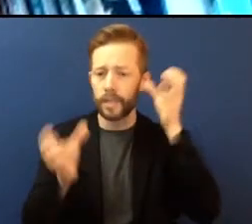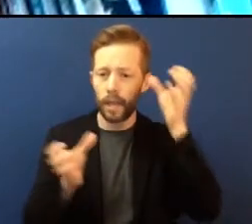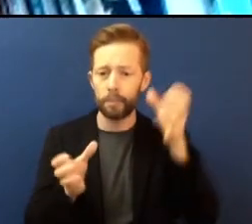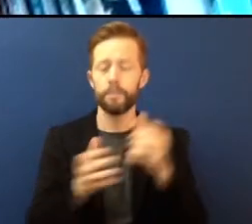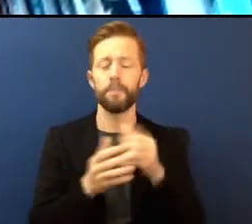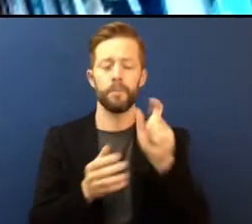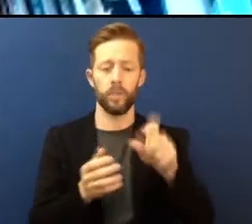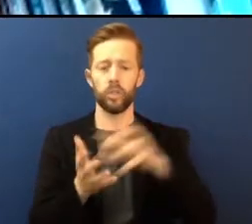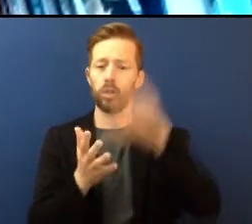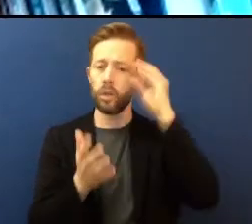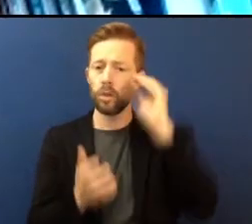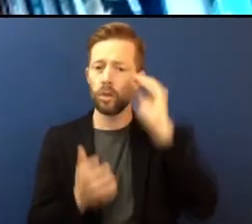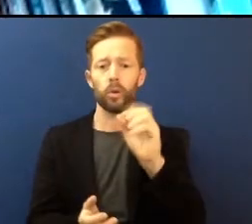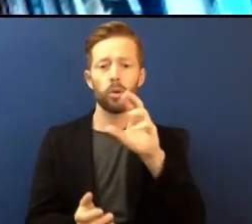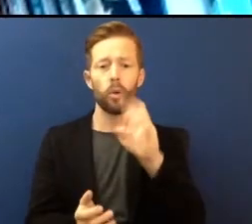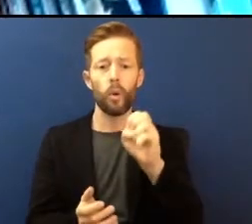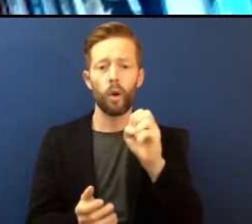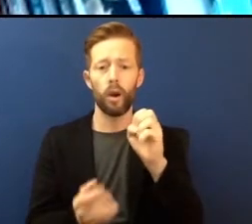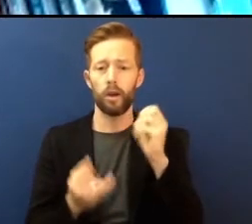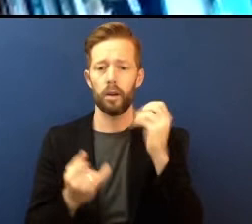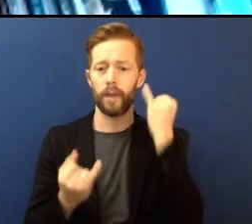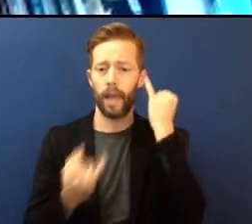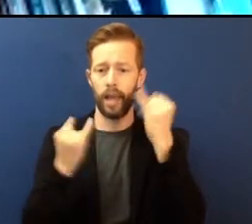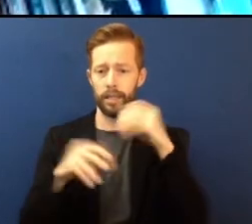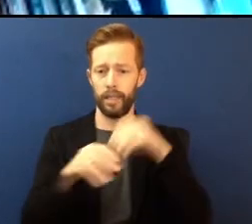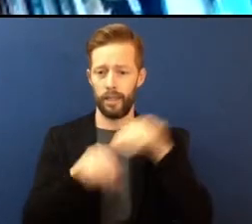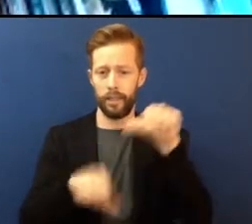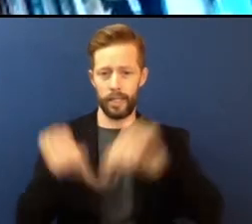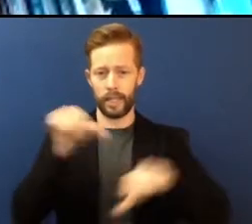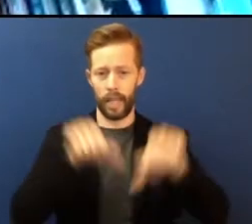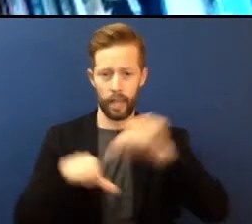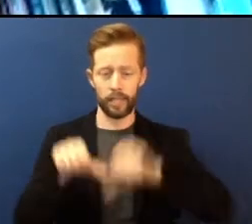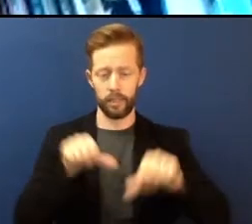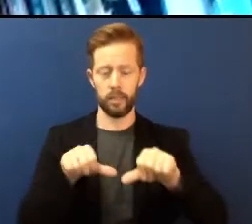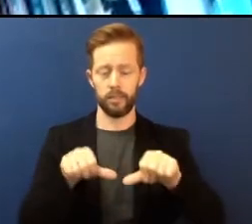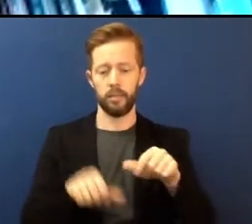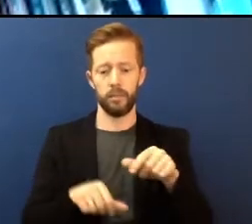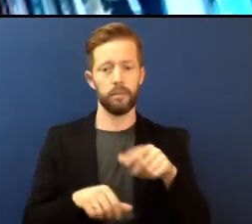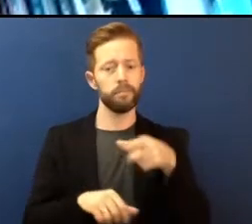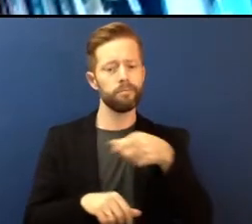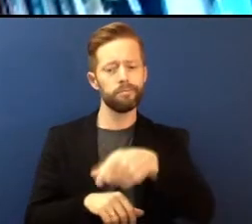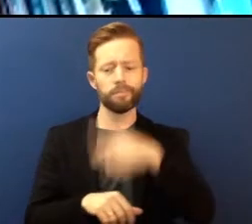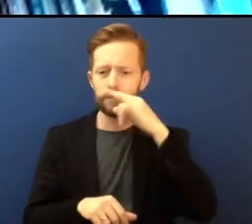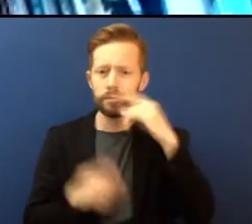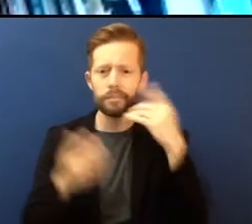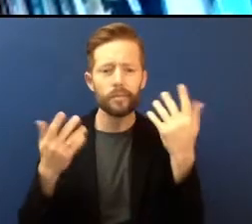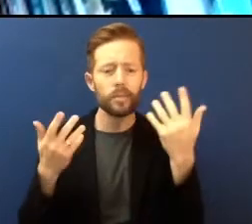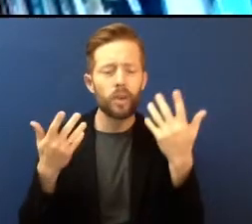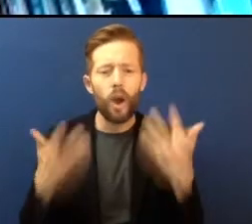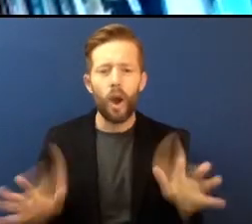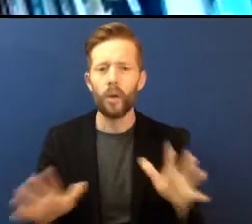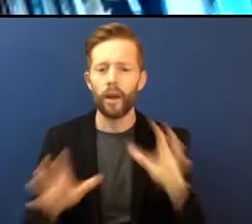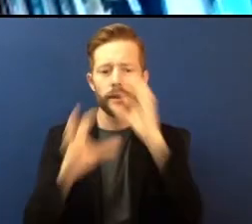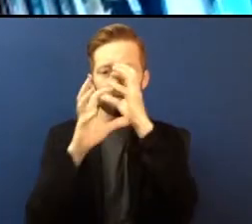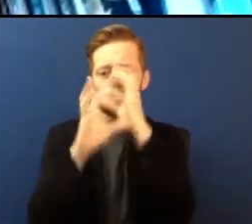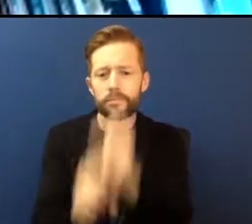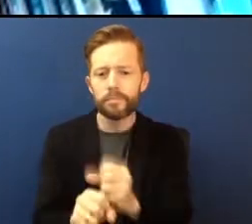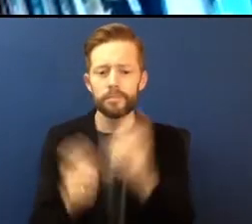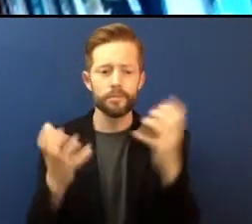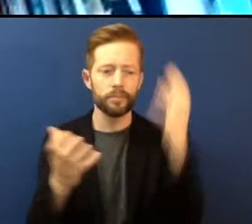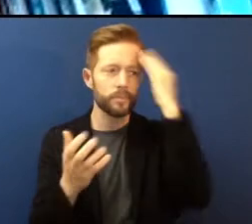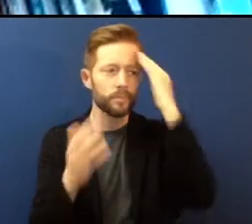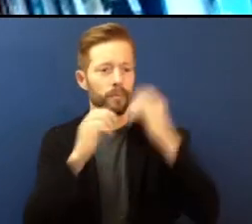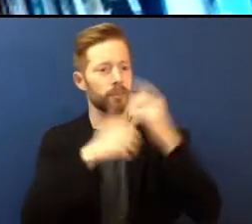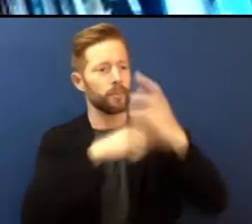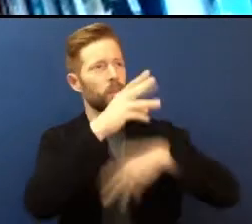doing it. They should be learning core ideas in the science areas, which they're already very interested in. They want to know how